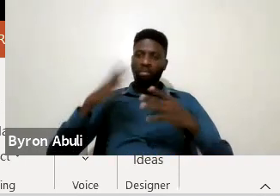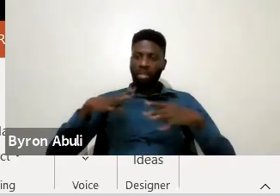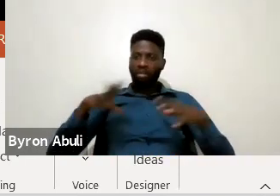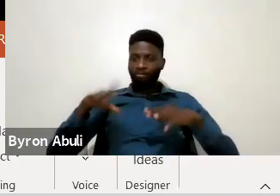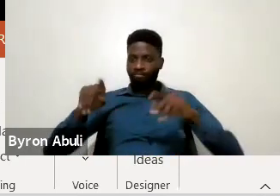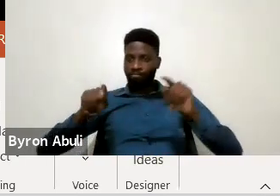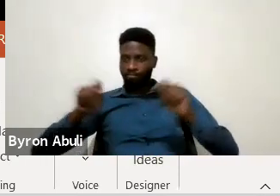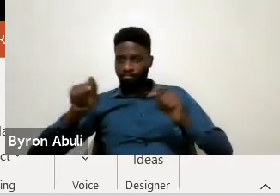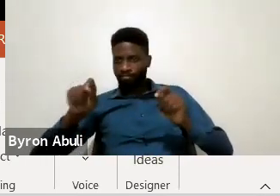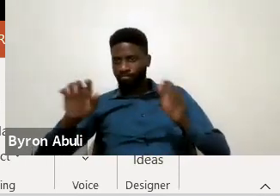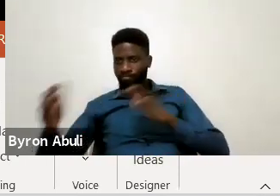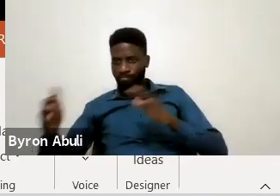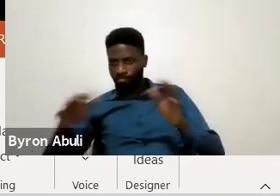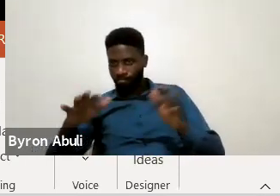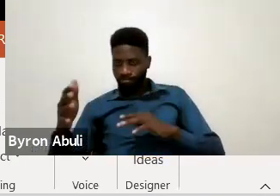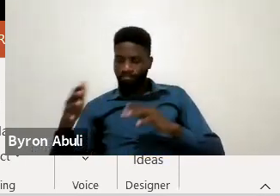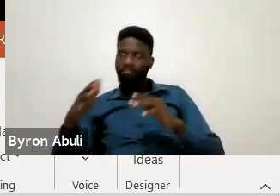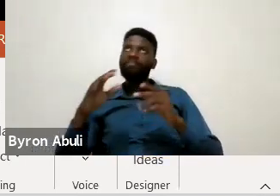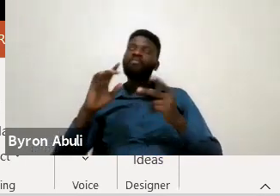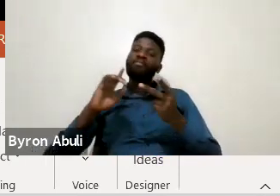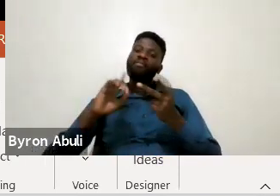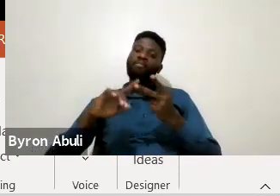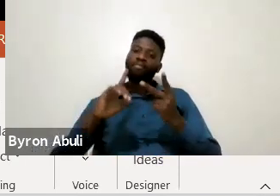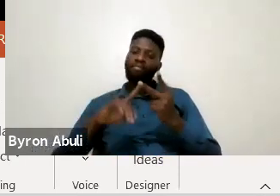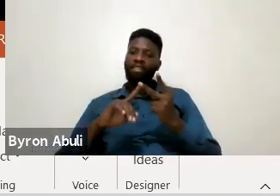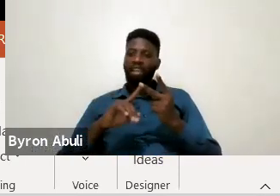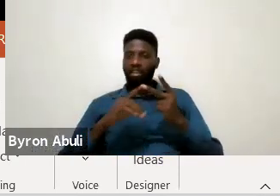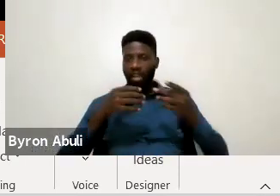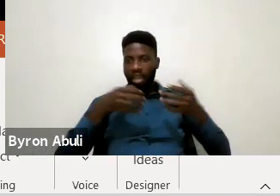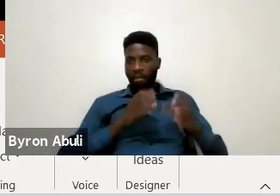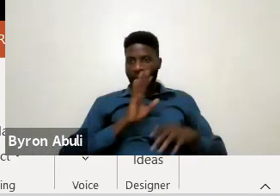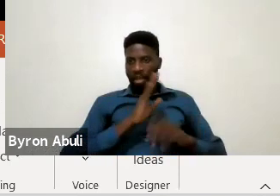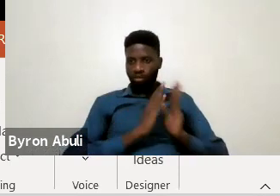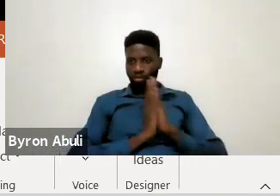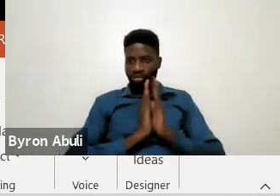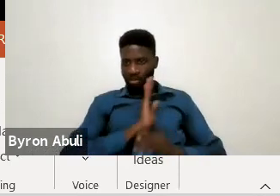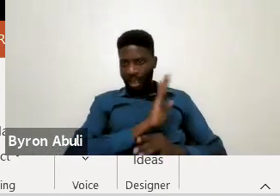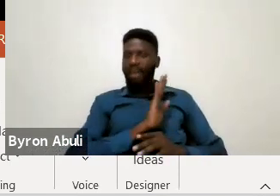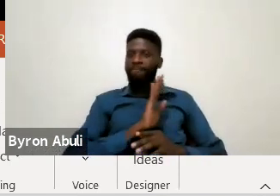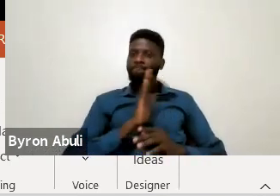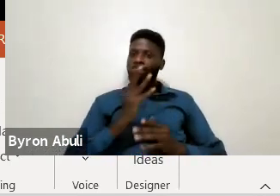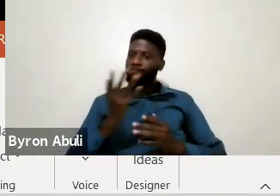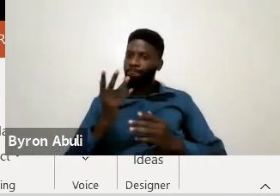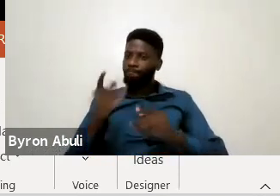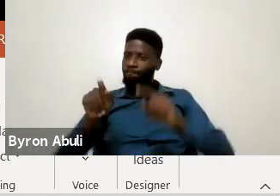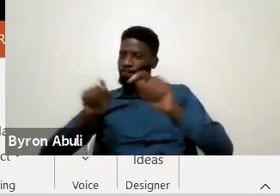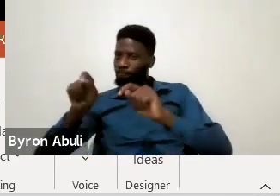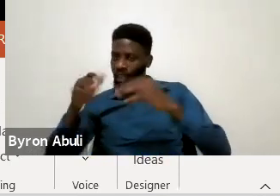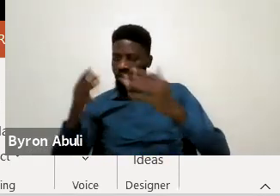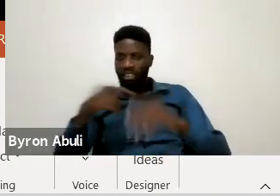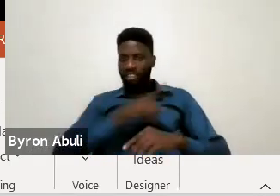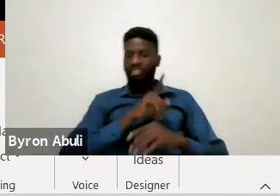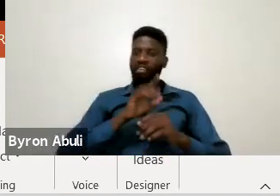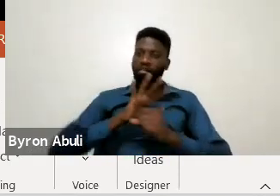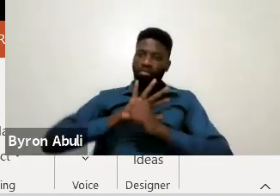will you handle the narrative behind your company? You know, you're the person who usually pushes this narrative that as this particular